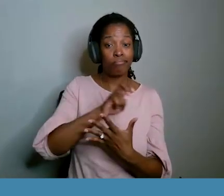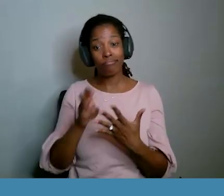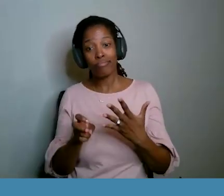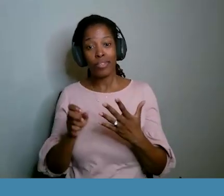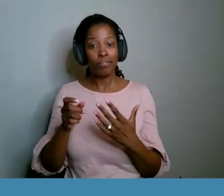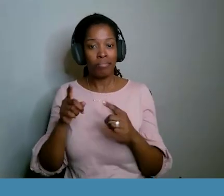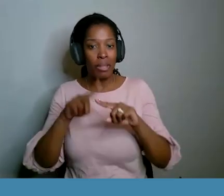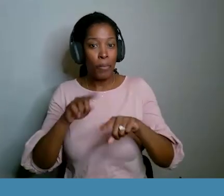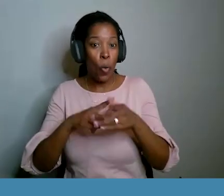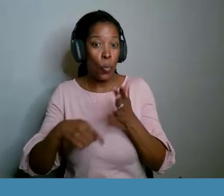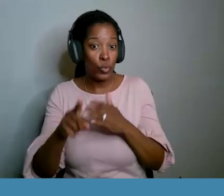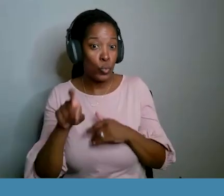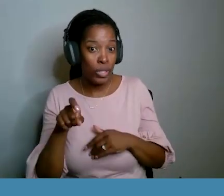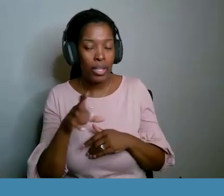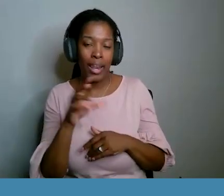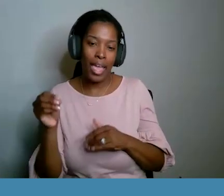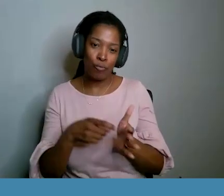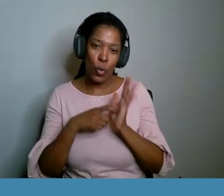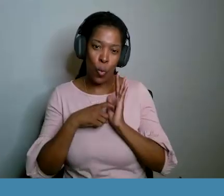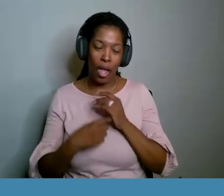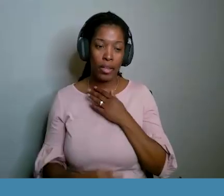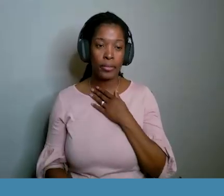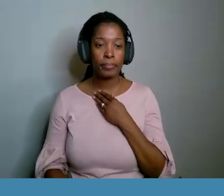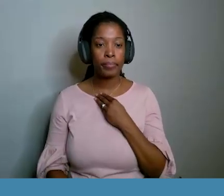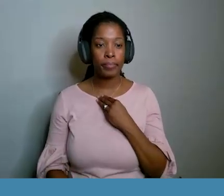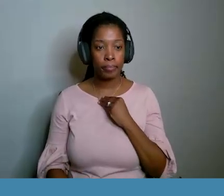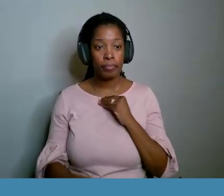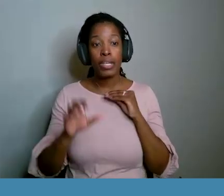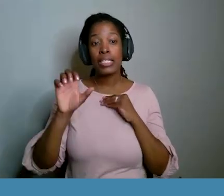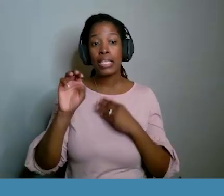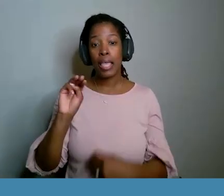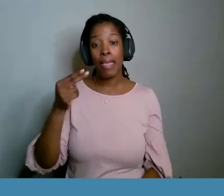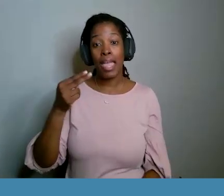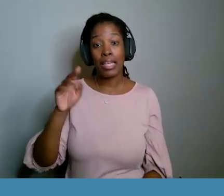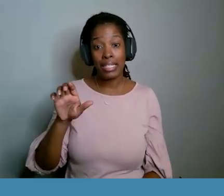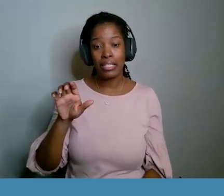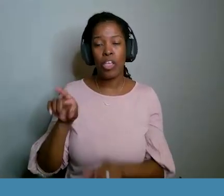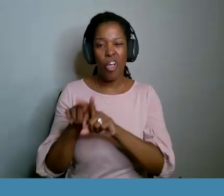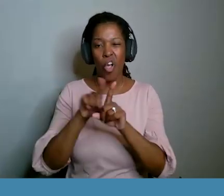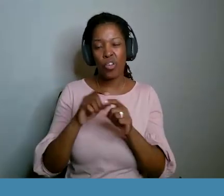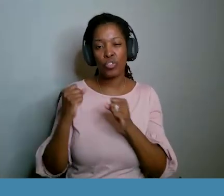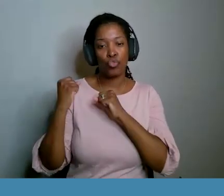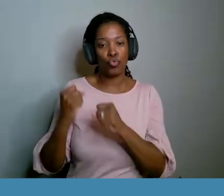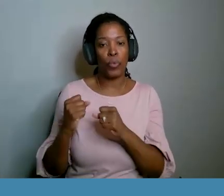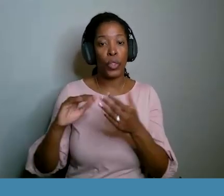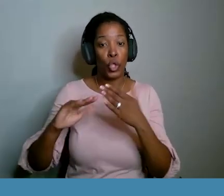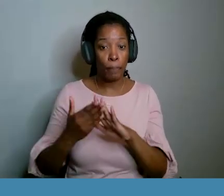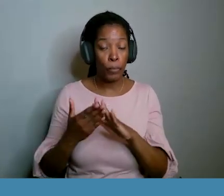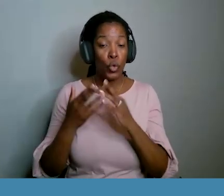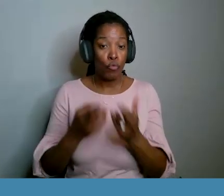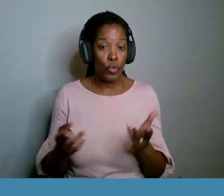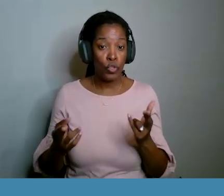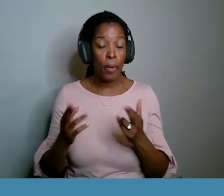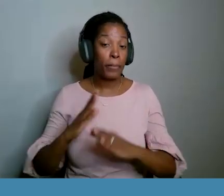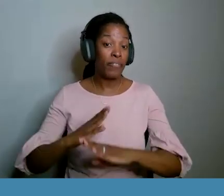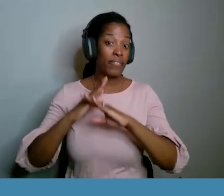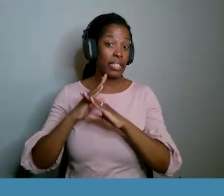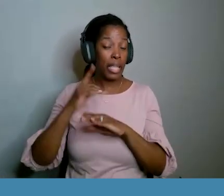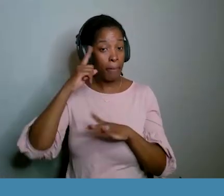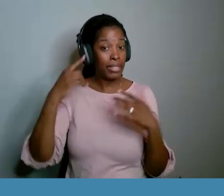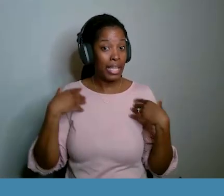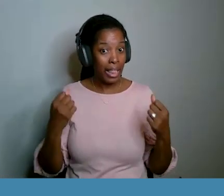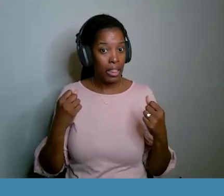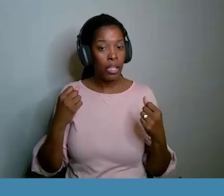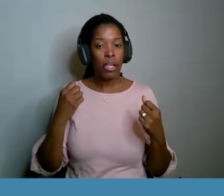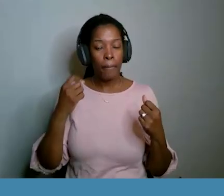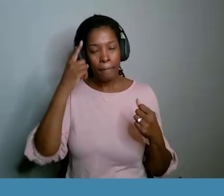as required. And then also CMHCs strengthen community resources for the prevention of mental illness by being present in the